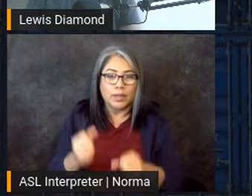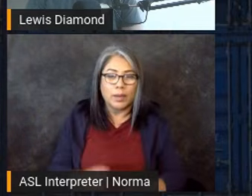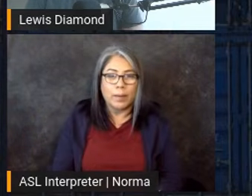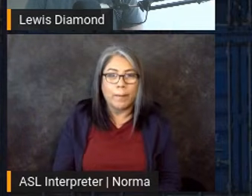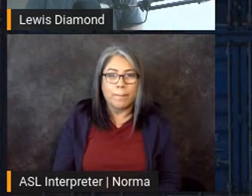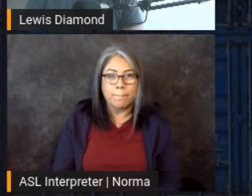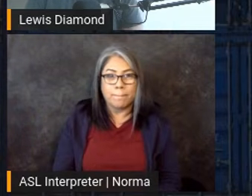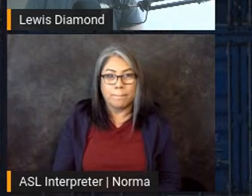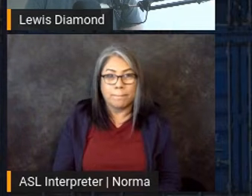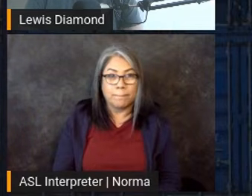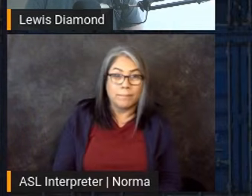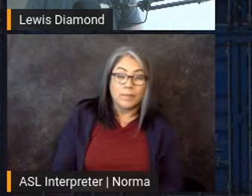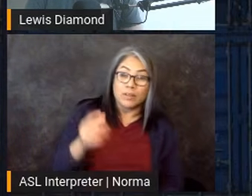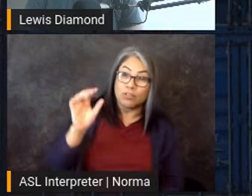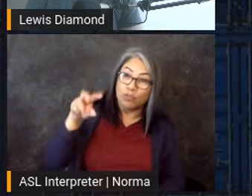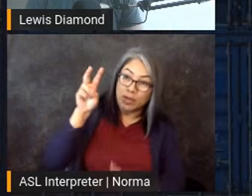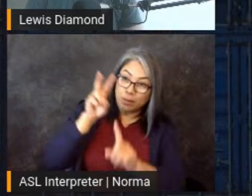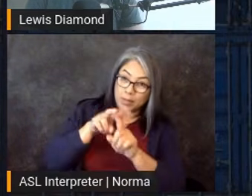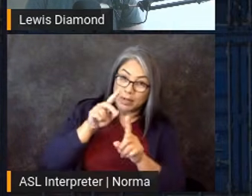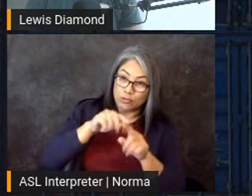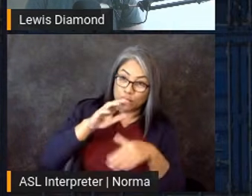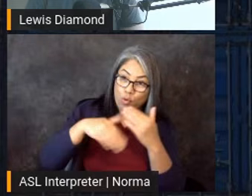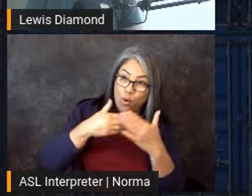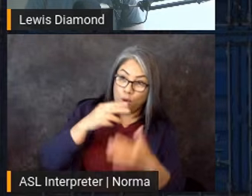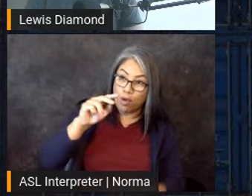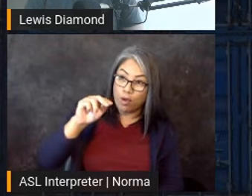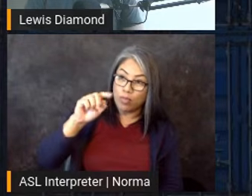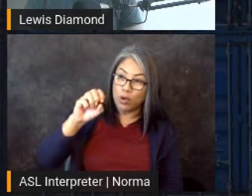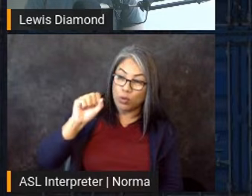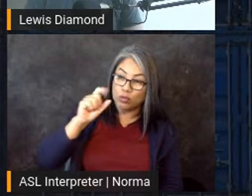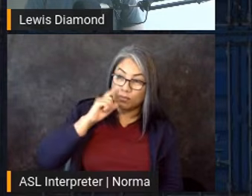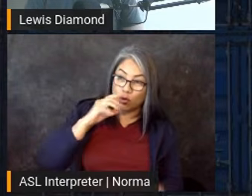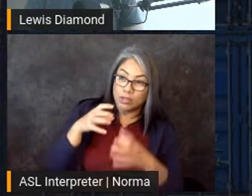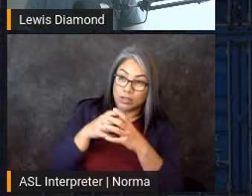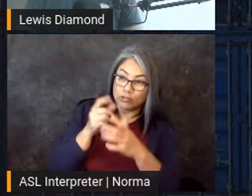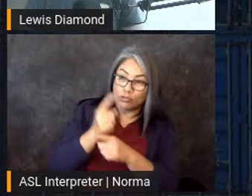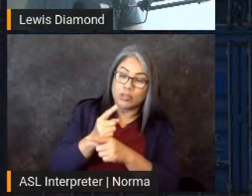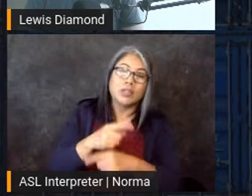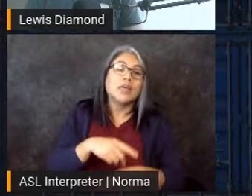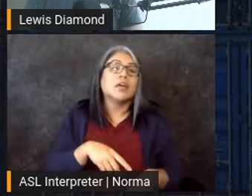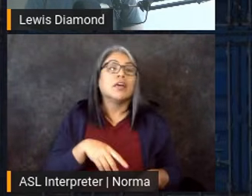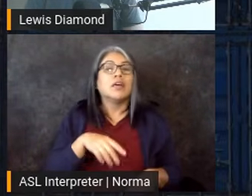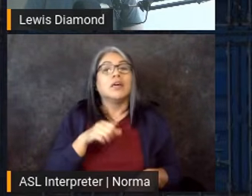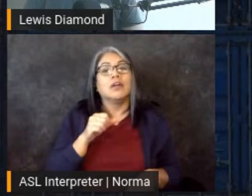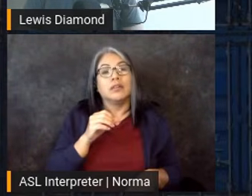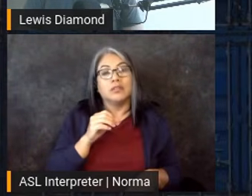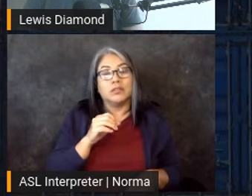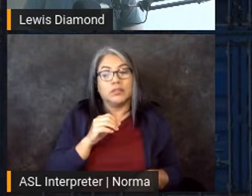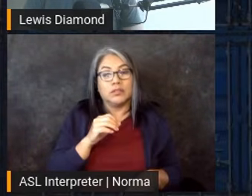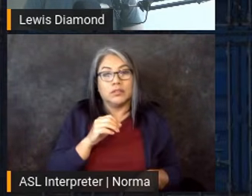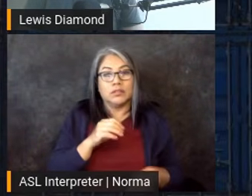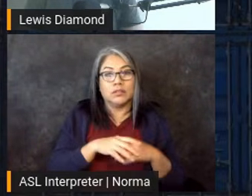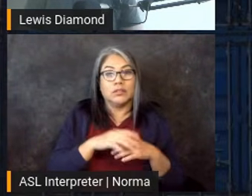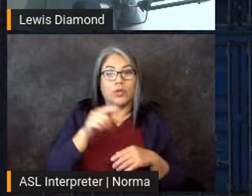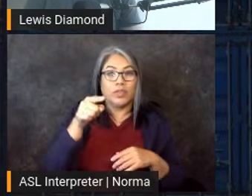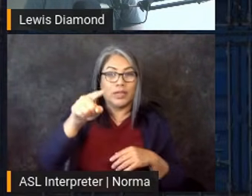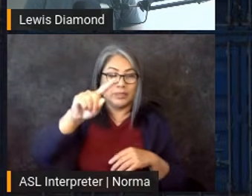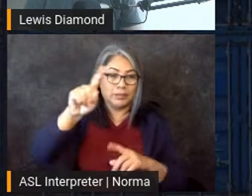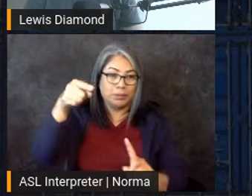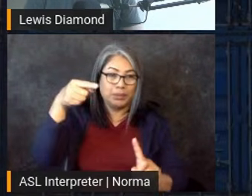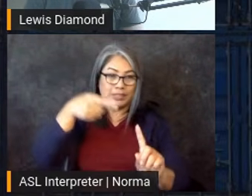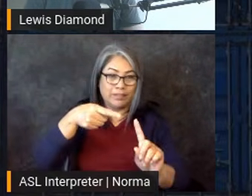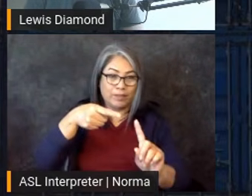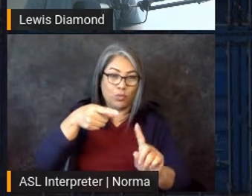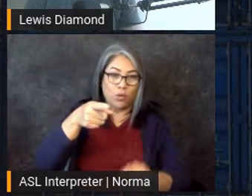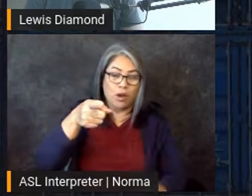So that applied it to all the nodes in the cluster, correct? So this specific one